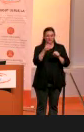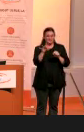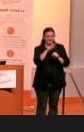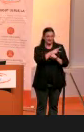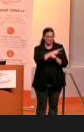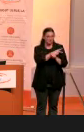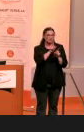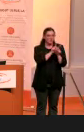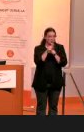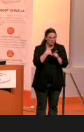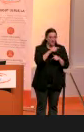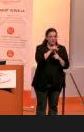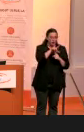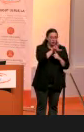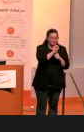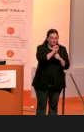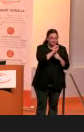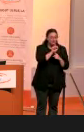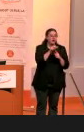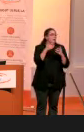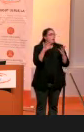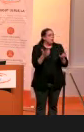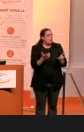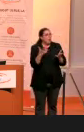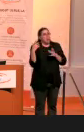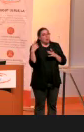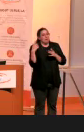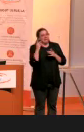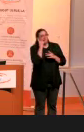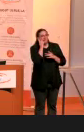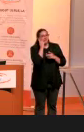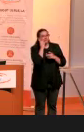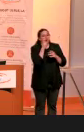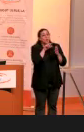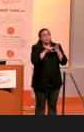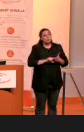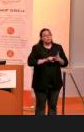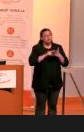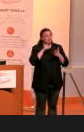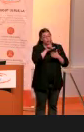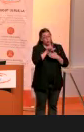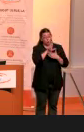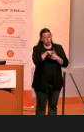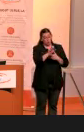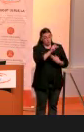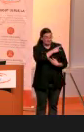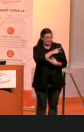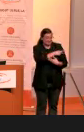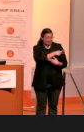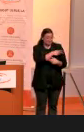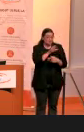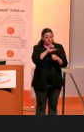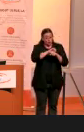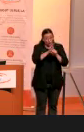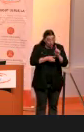specific data for heart issues post-COVID in lupus patients, but we do know that COVID